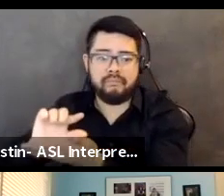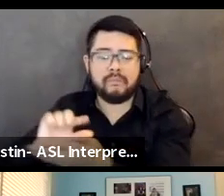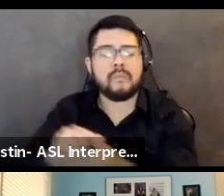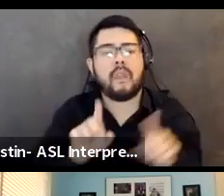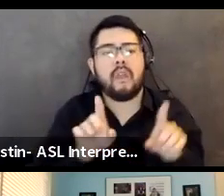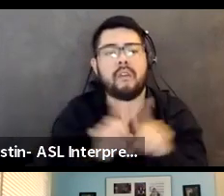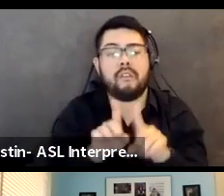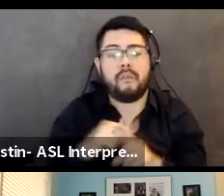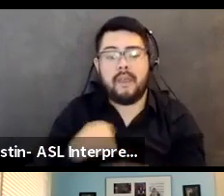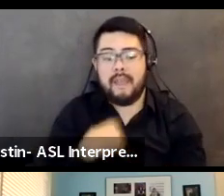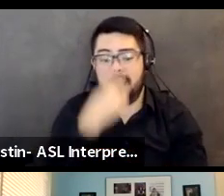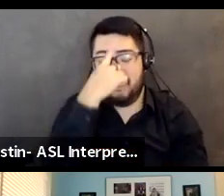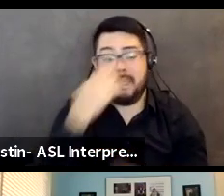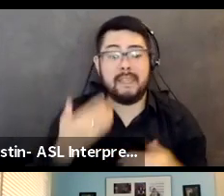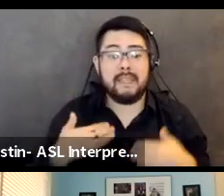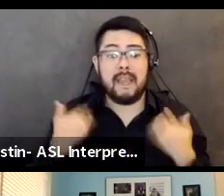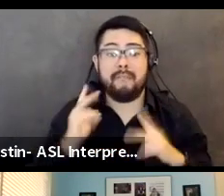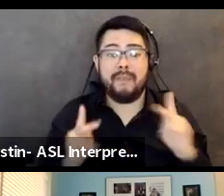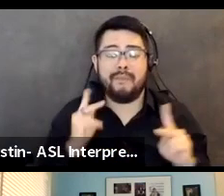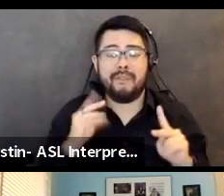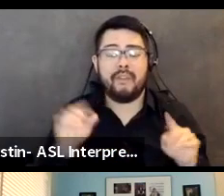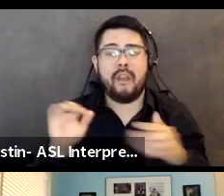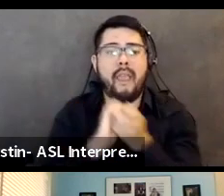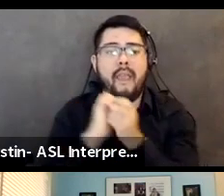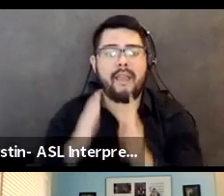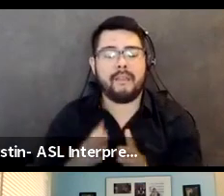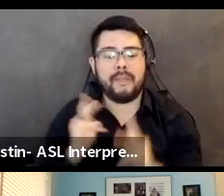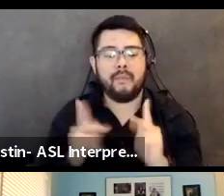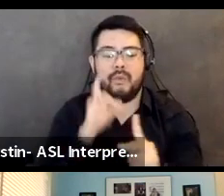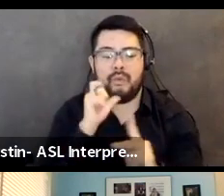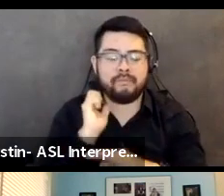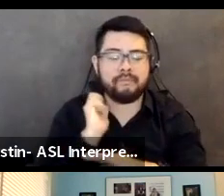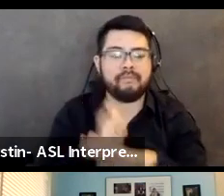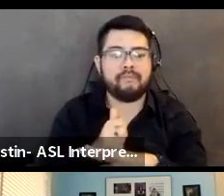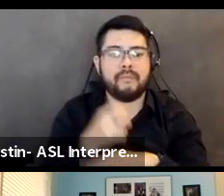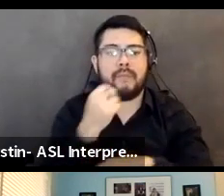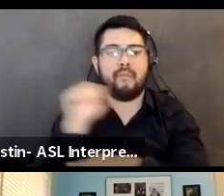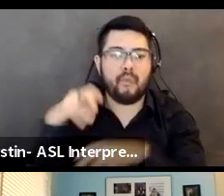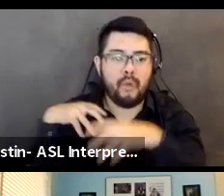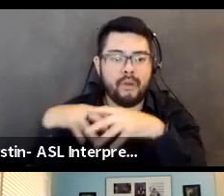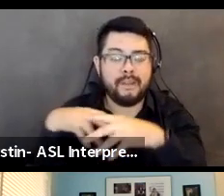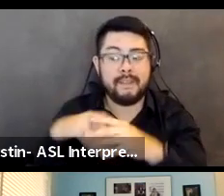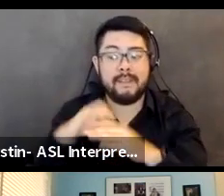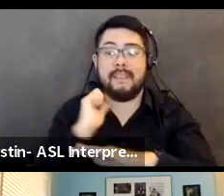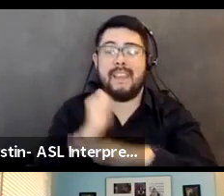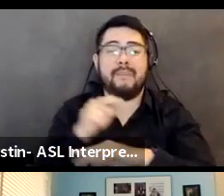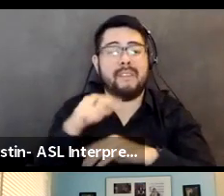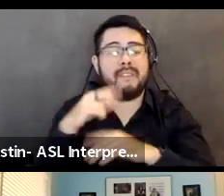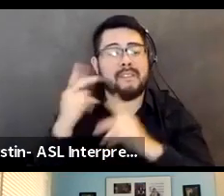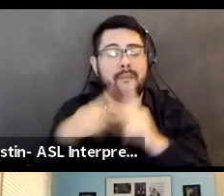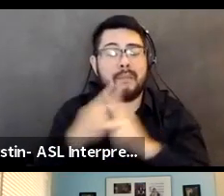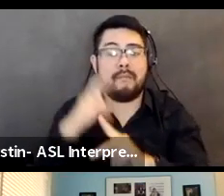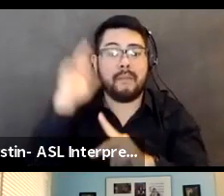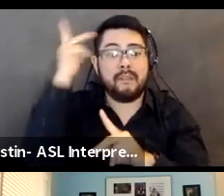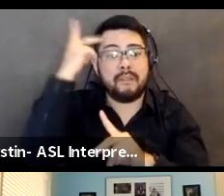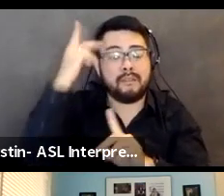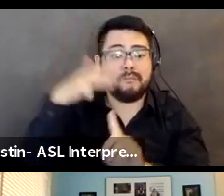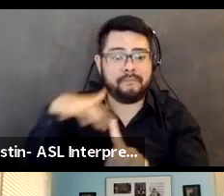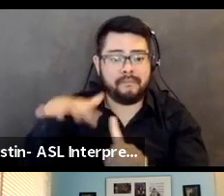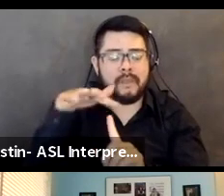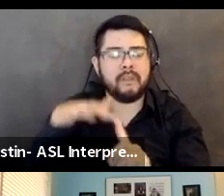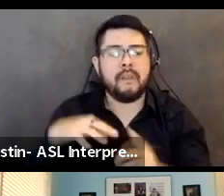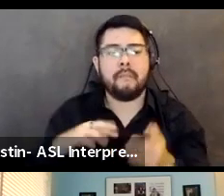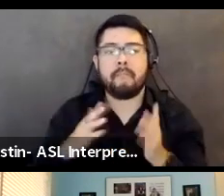young people and their allies whose organizing and protest really created the political context and space to even make these types of reforms so my comments